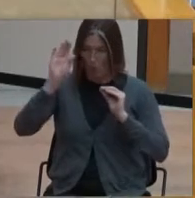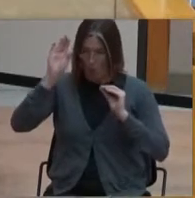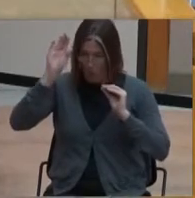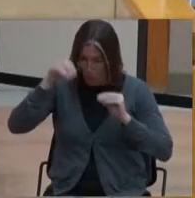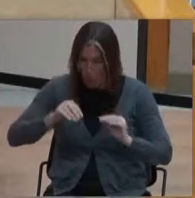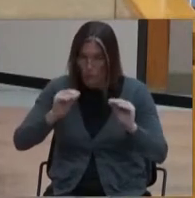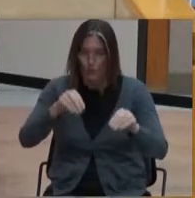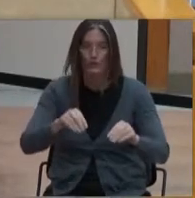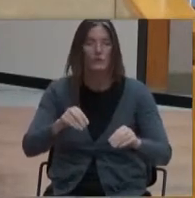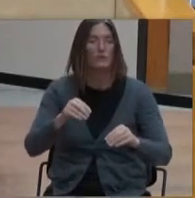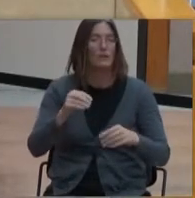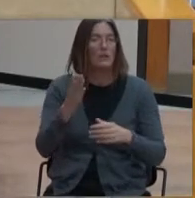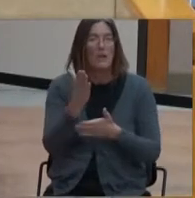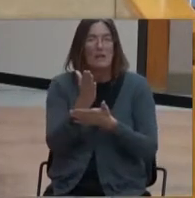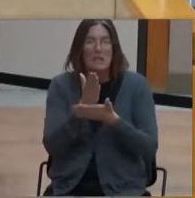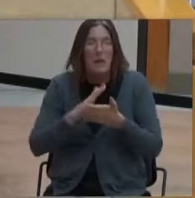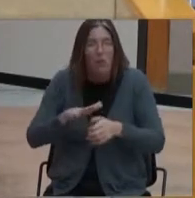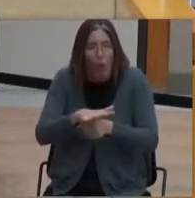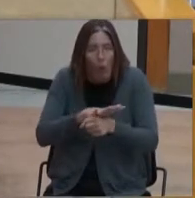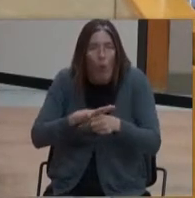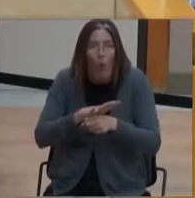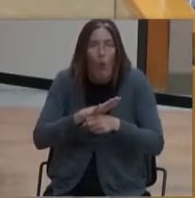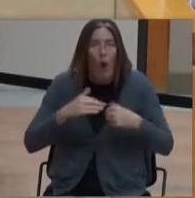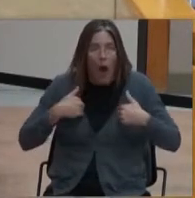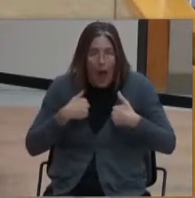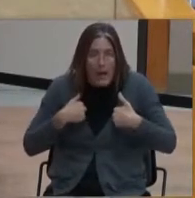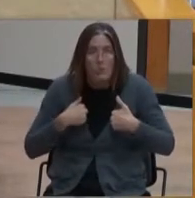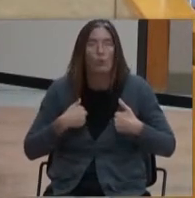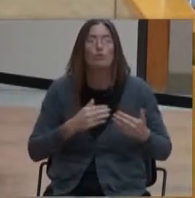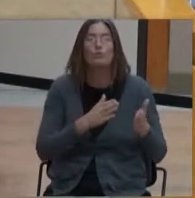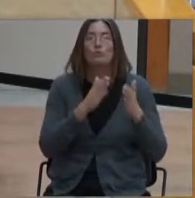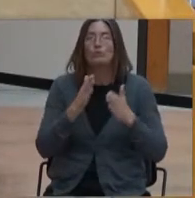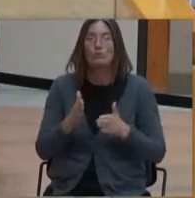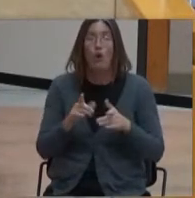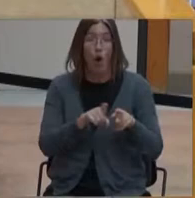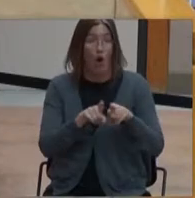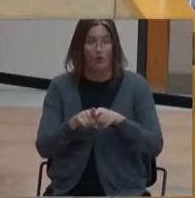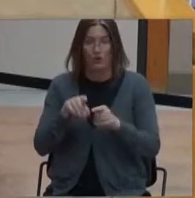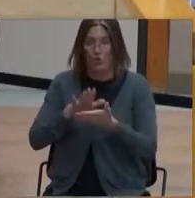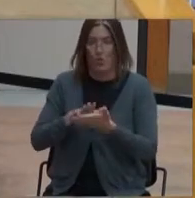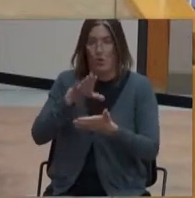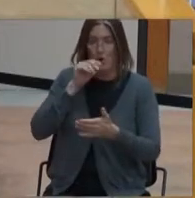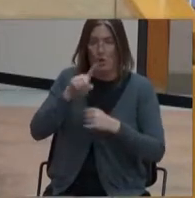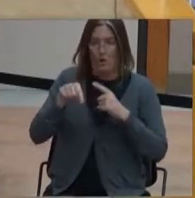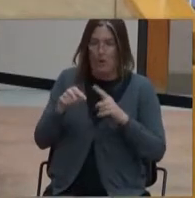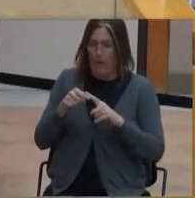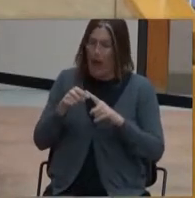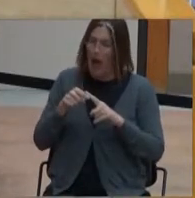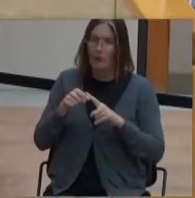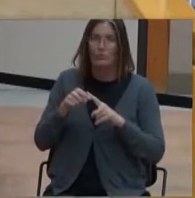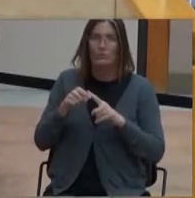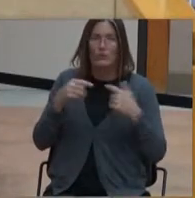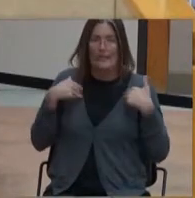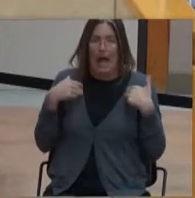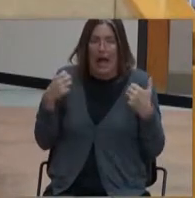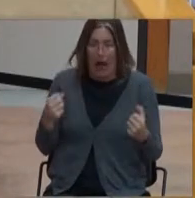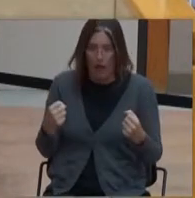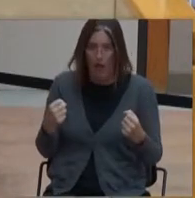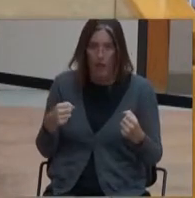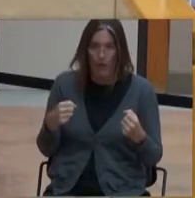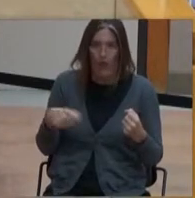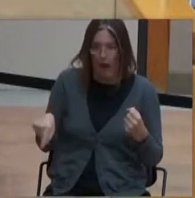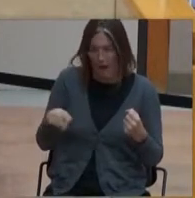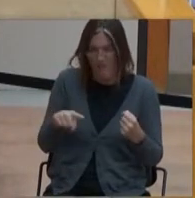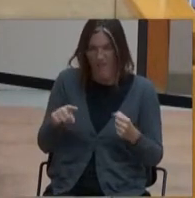of some local species, and also learned about the health of key fishing fish. It was a great opportunity to learn